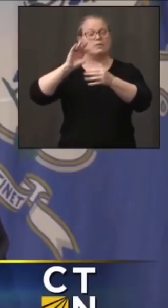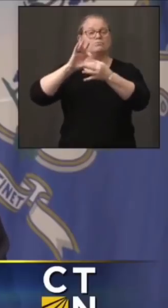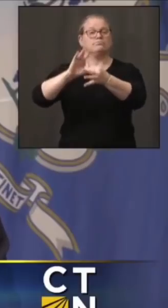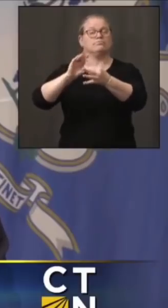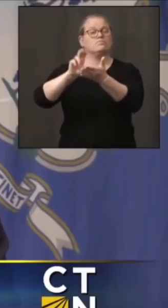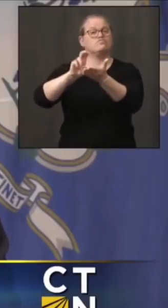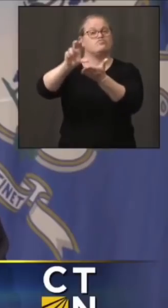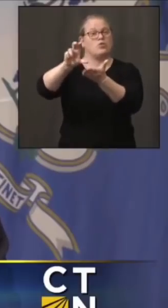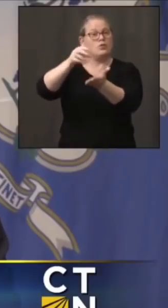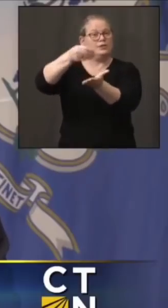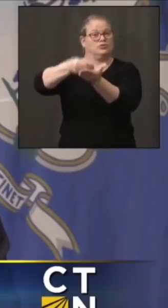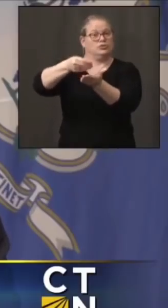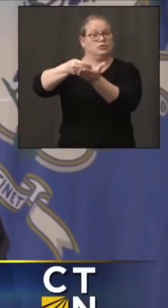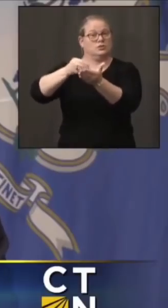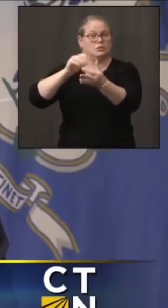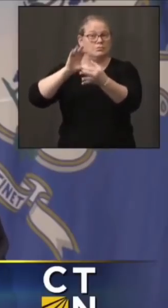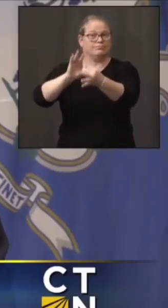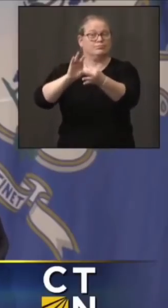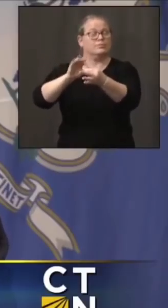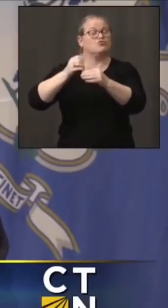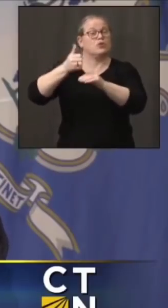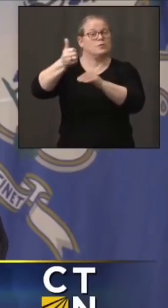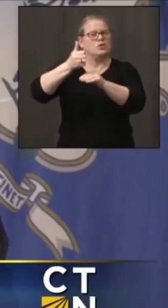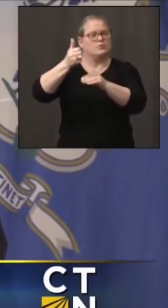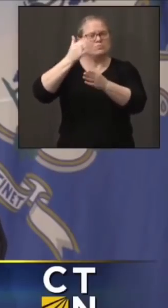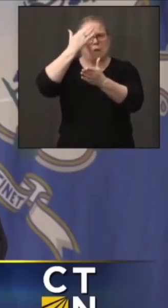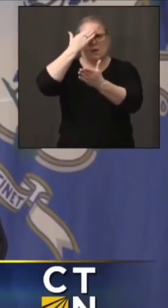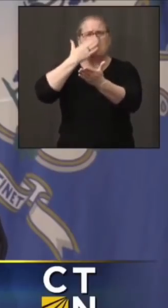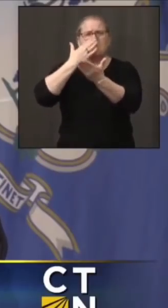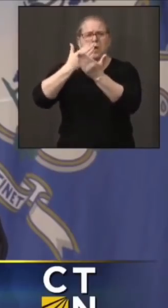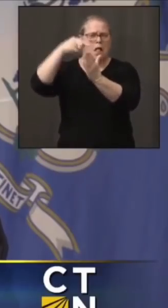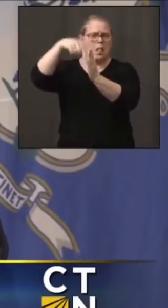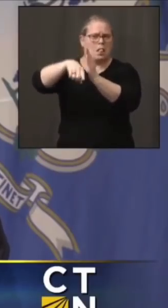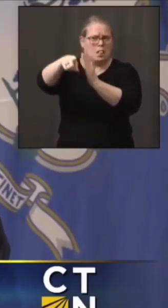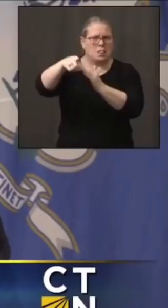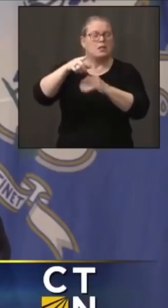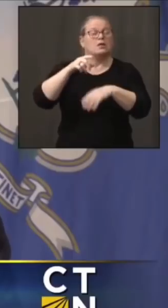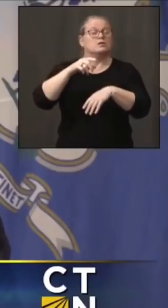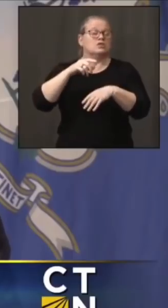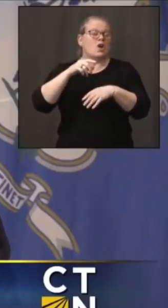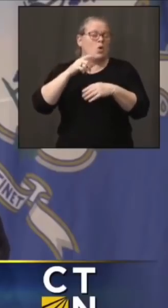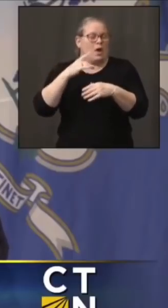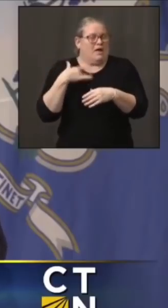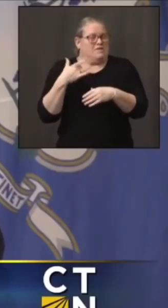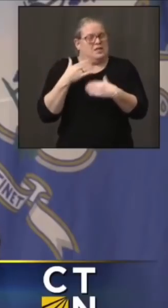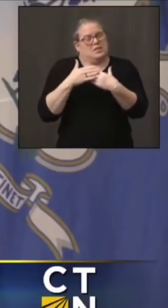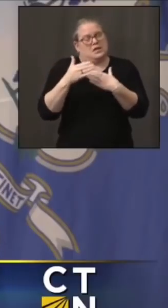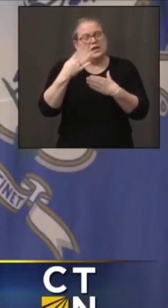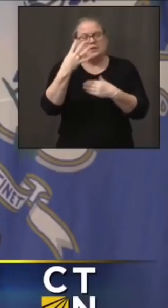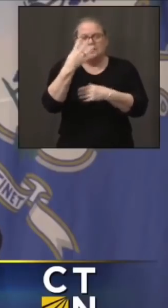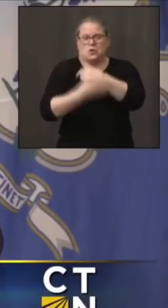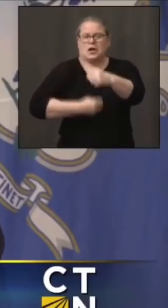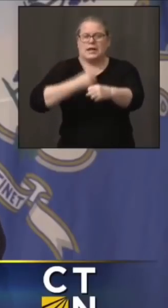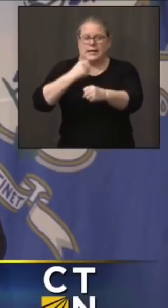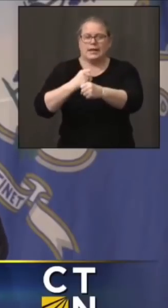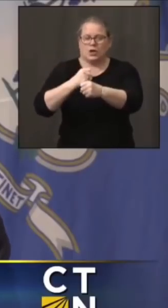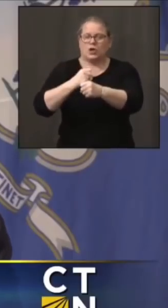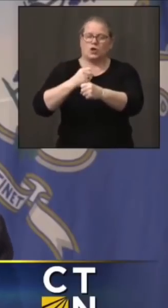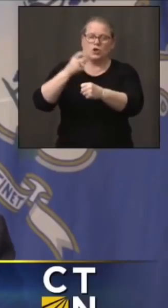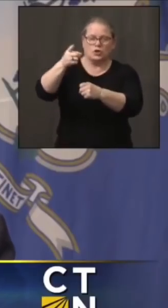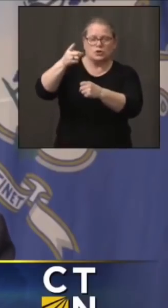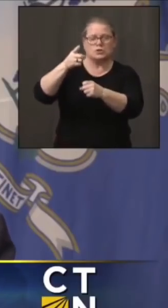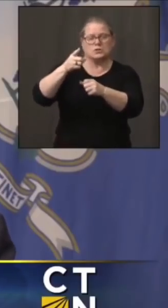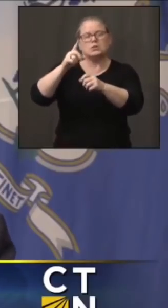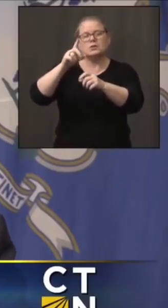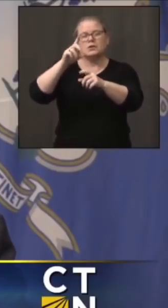piece of what you see in Washington over the course of the next, 4 years. And I want to make sure that Connecticut is ready.